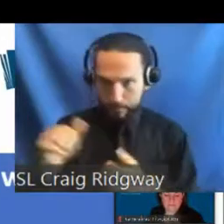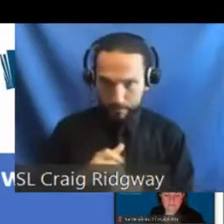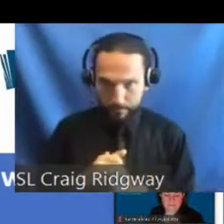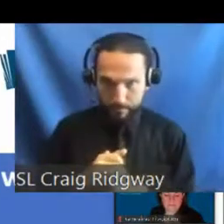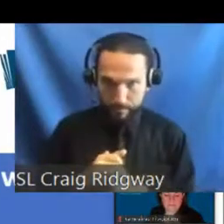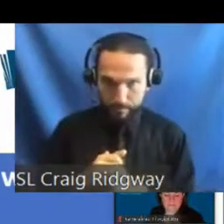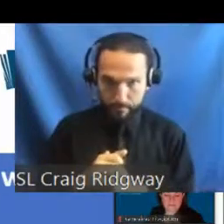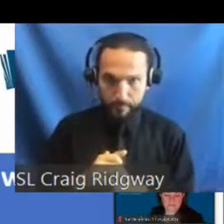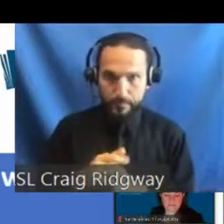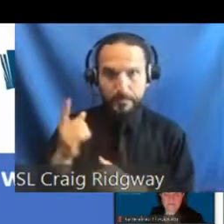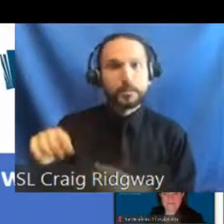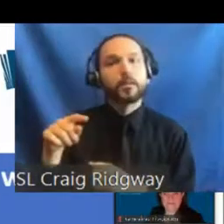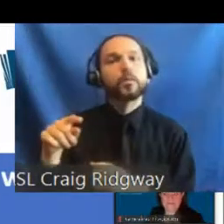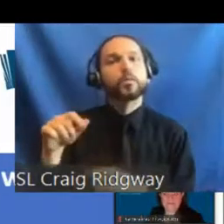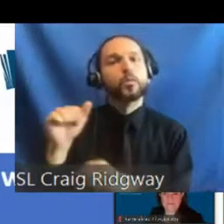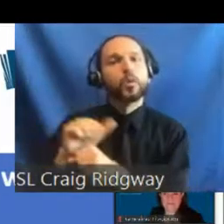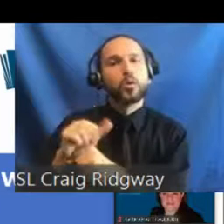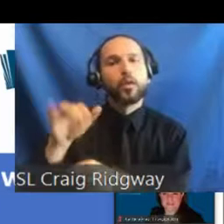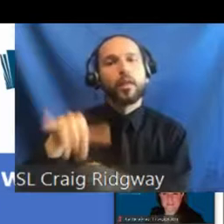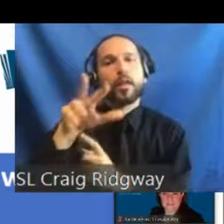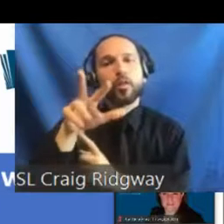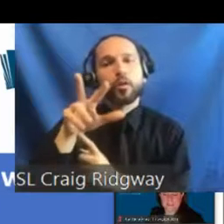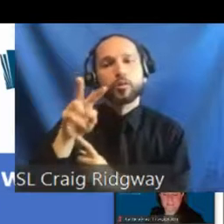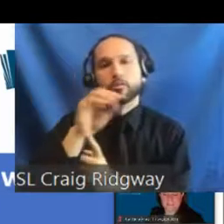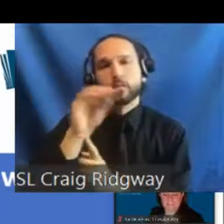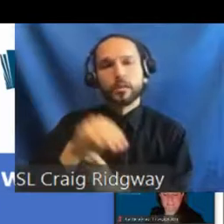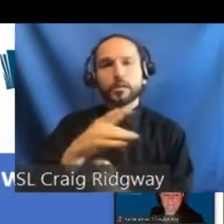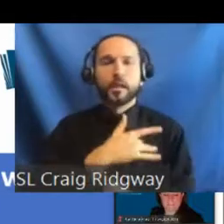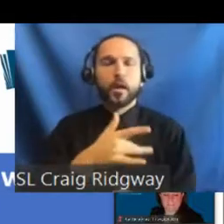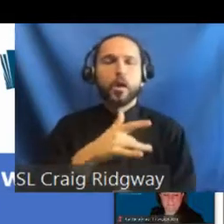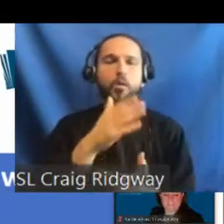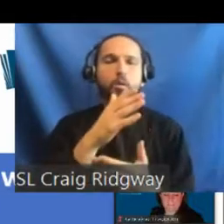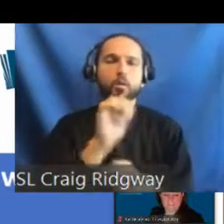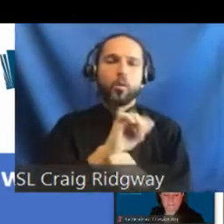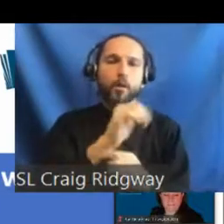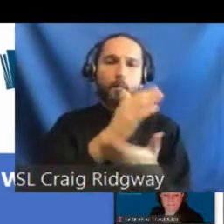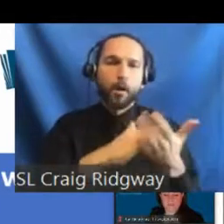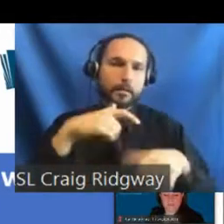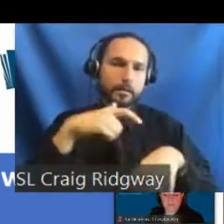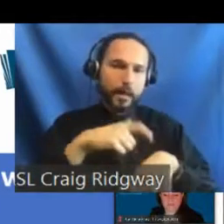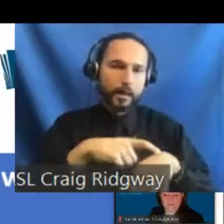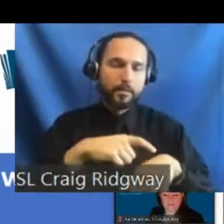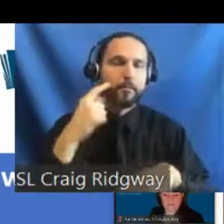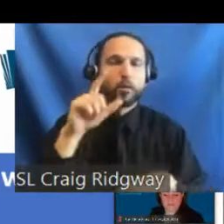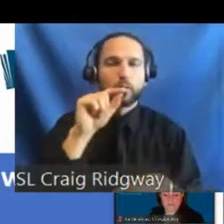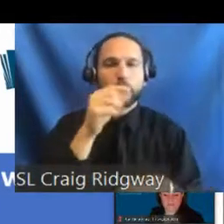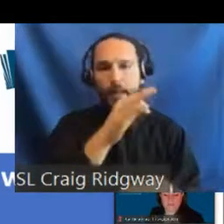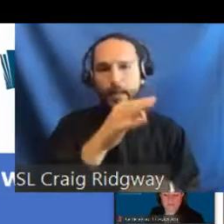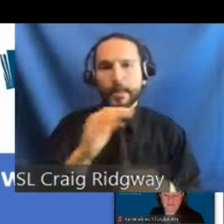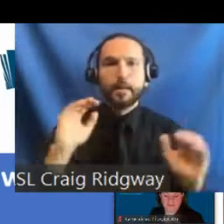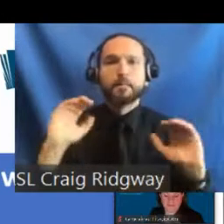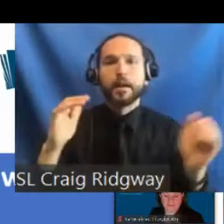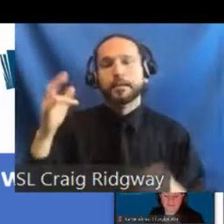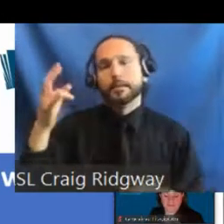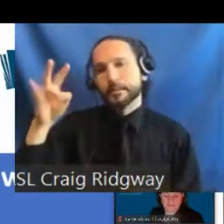workers with a disability, 32% usually worked part-time in 2019, compared with 17%